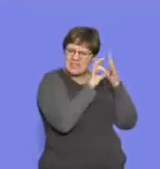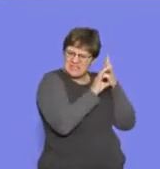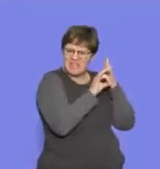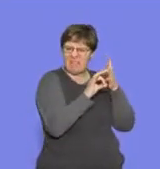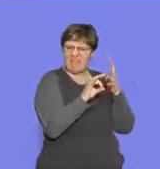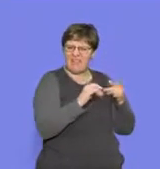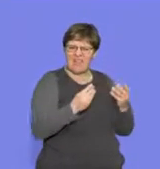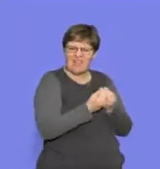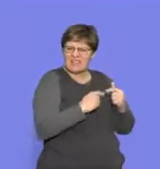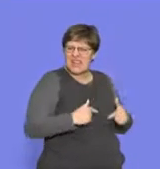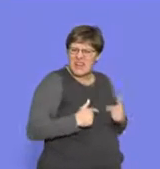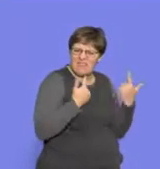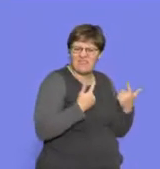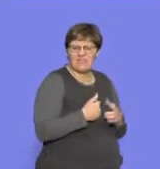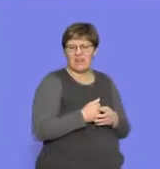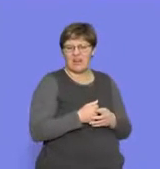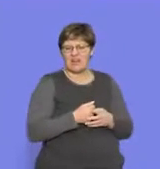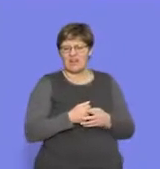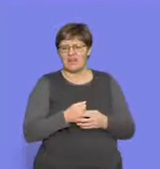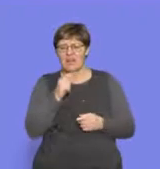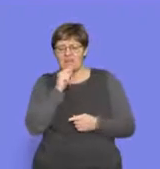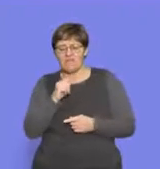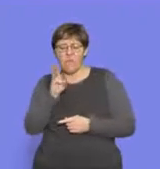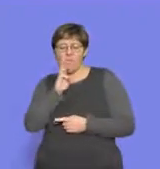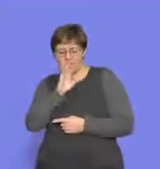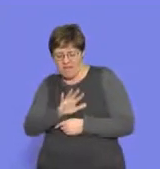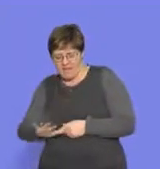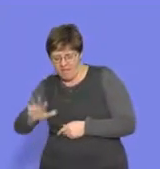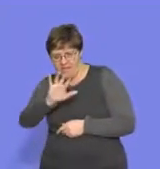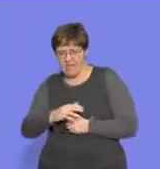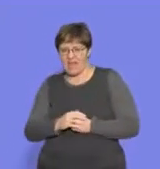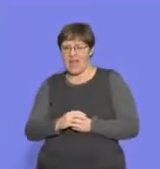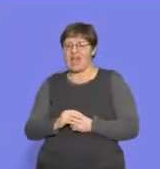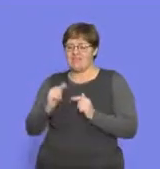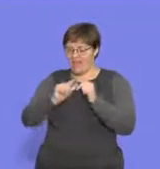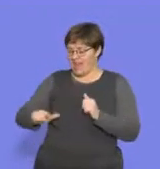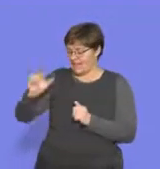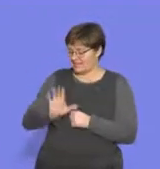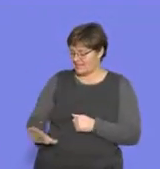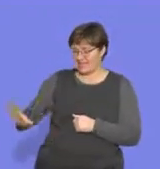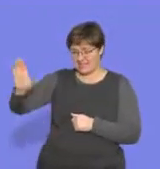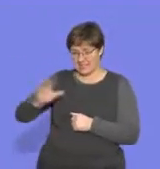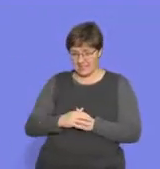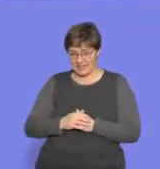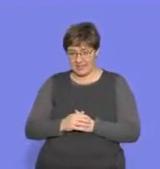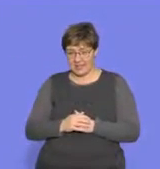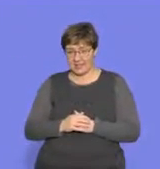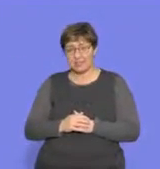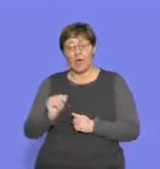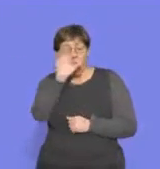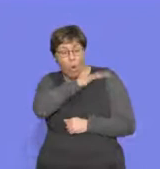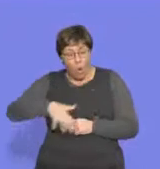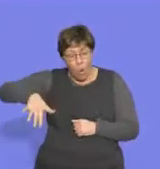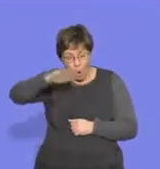interactions. You've got the aquatic parts of the environment, you've got the terrestrial parts of the environment. And all of these